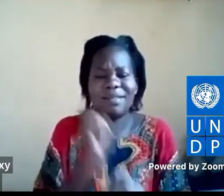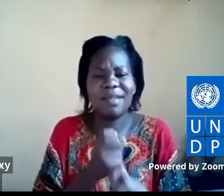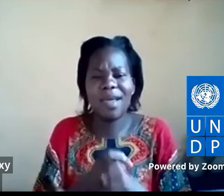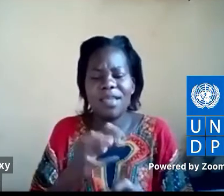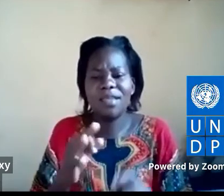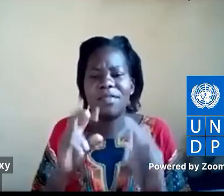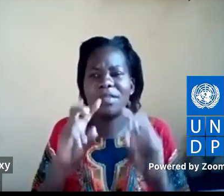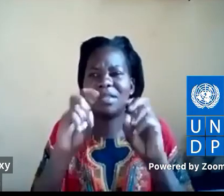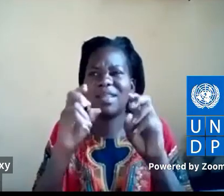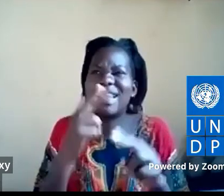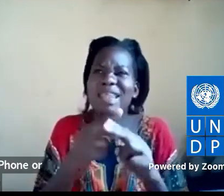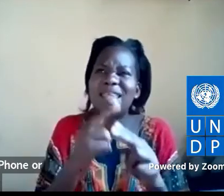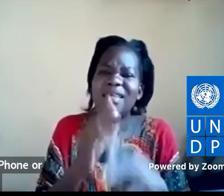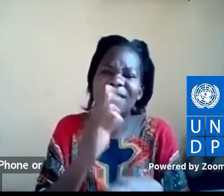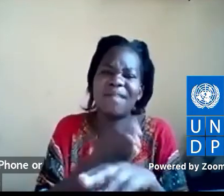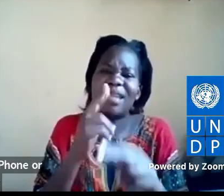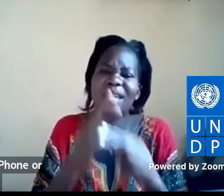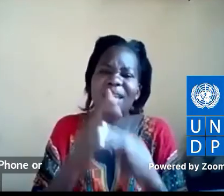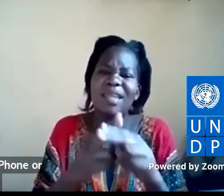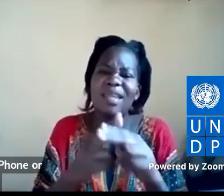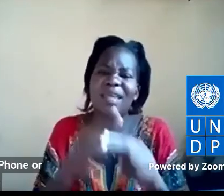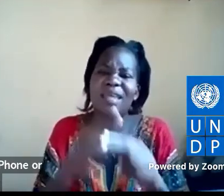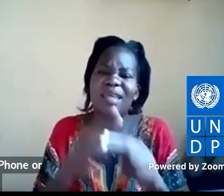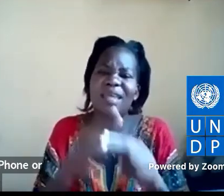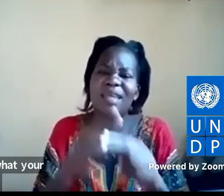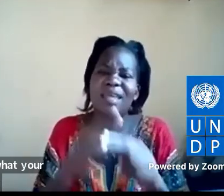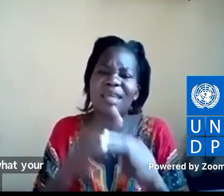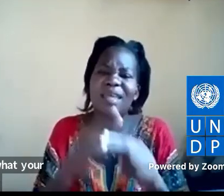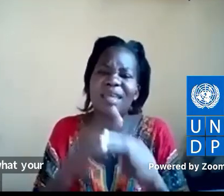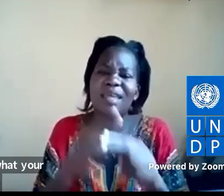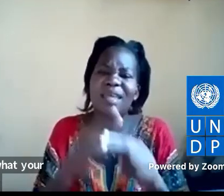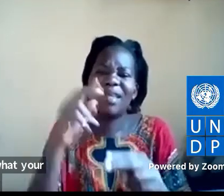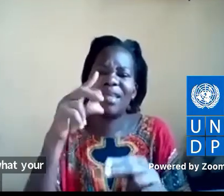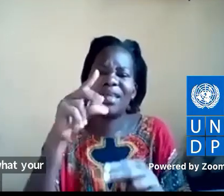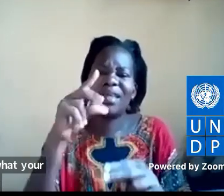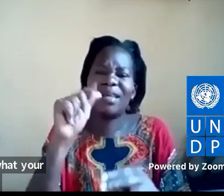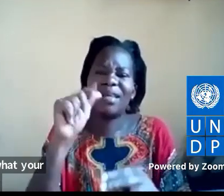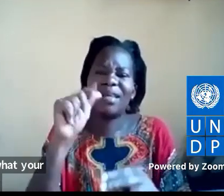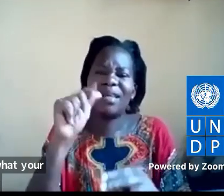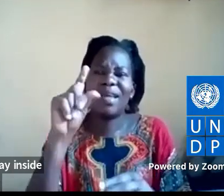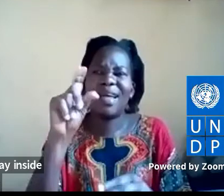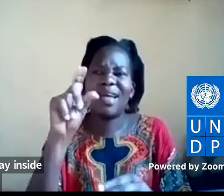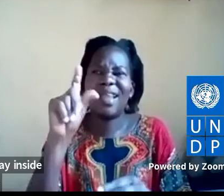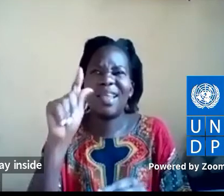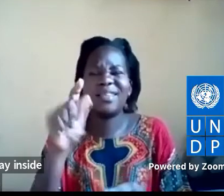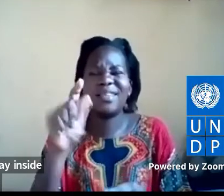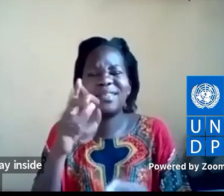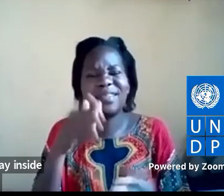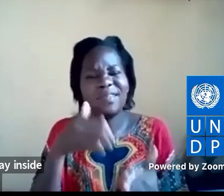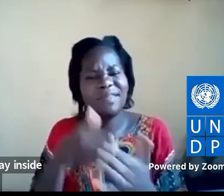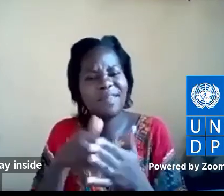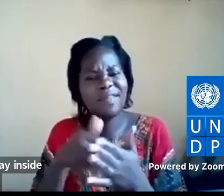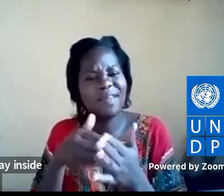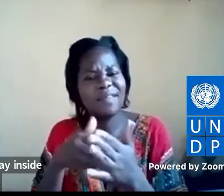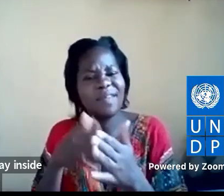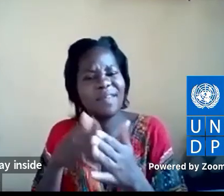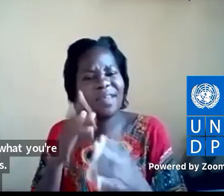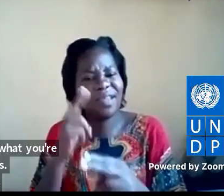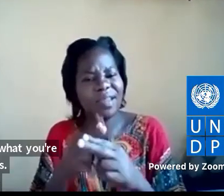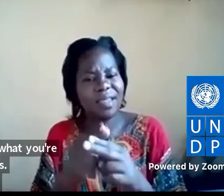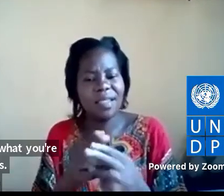iPhone or something like that. So if you could tell us what your name is, it would be very helpful. I have had Tony Otoa saying services ring-fenced for locals. I